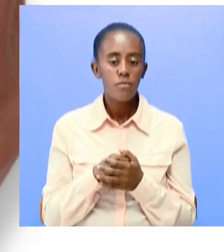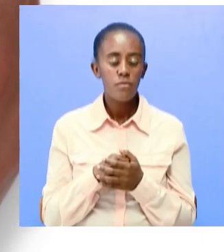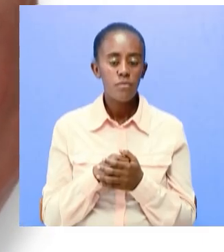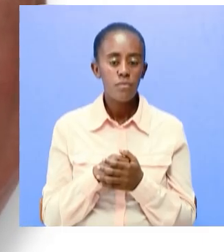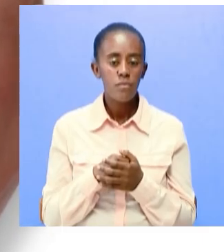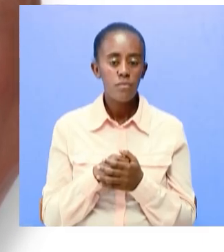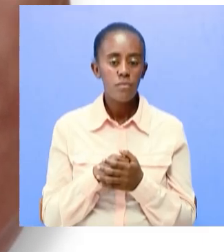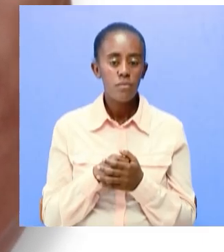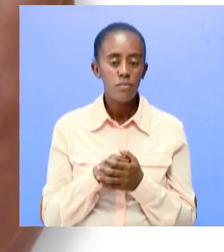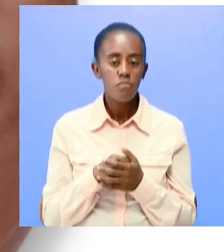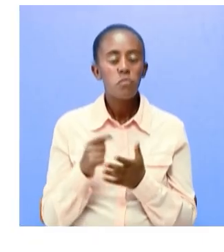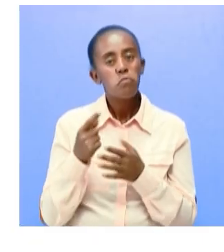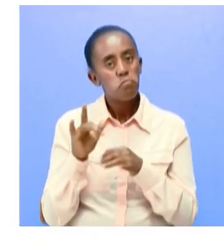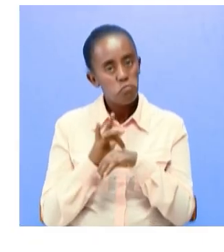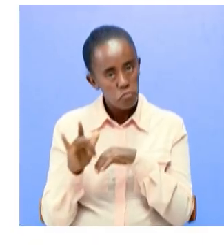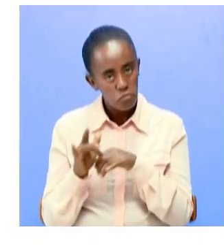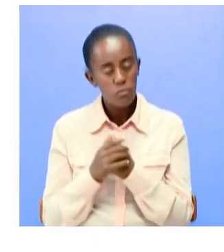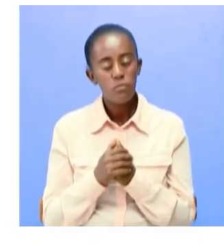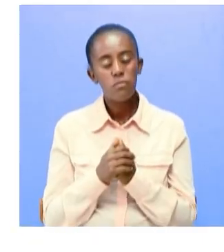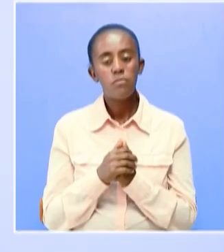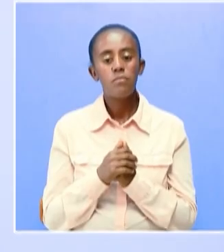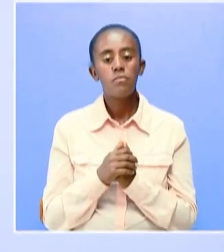Then you can write what you want.